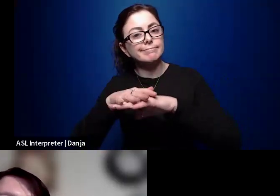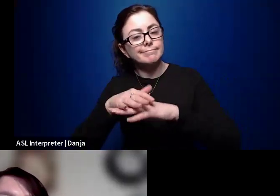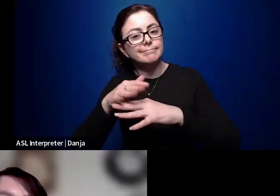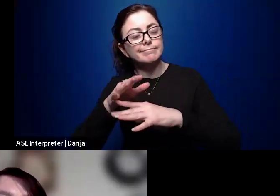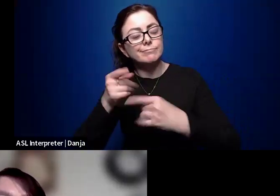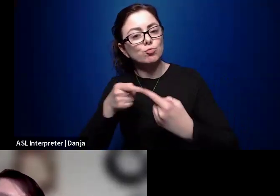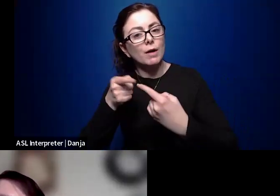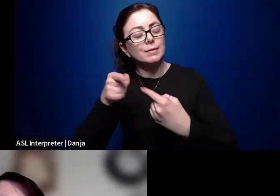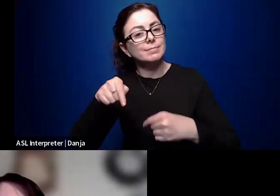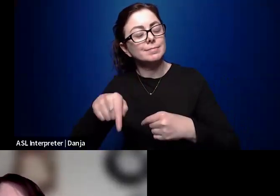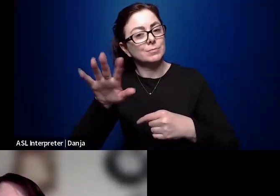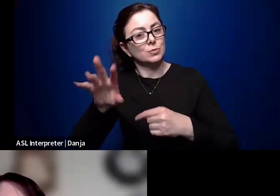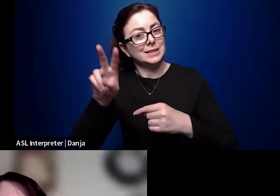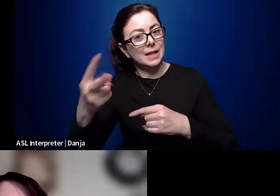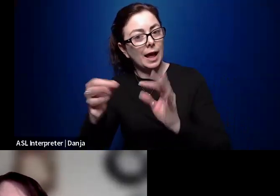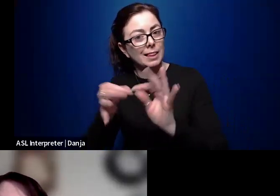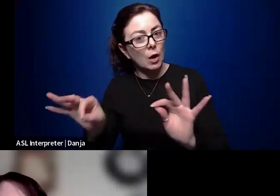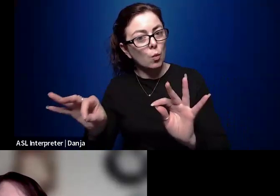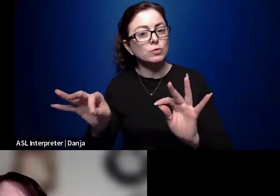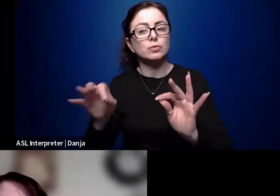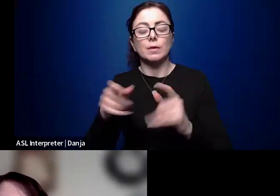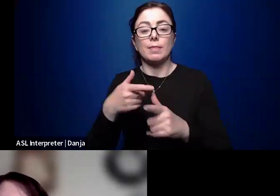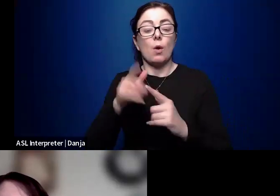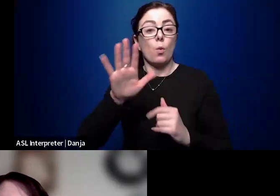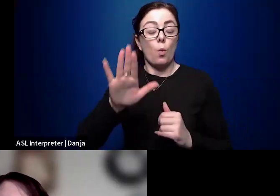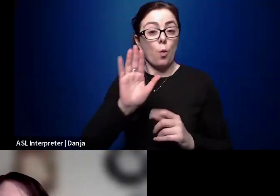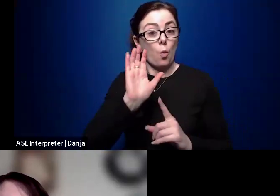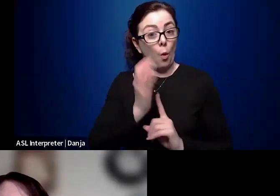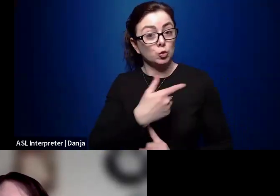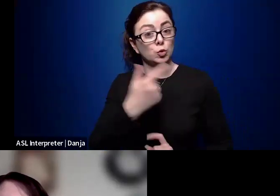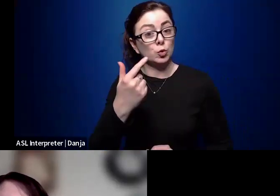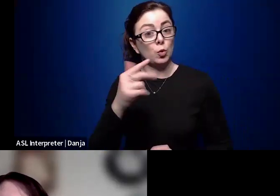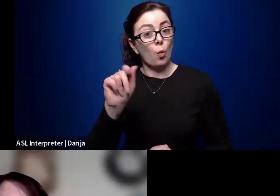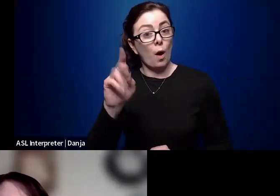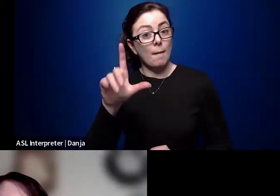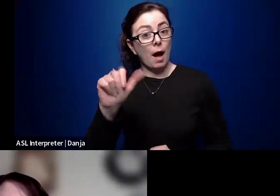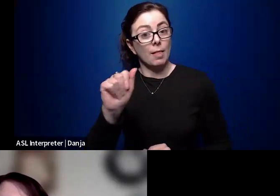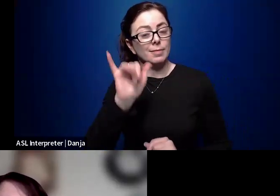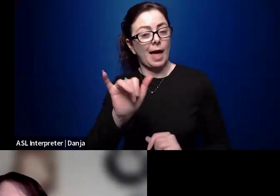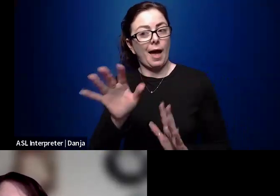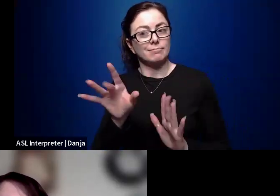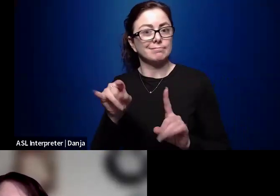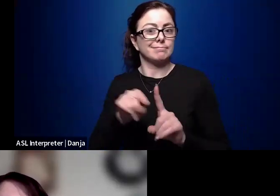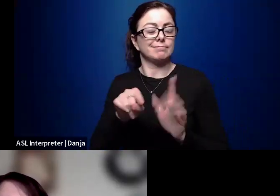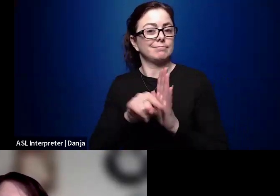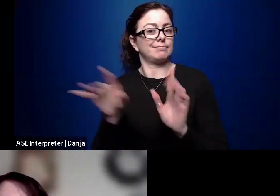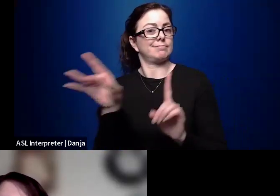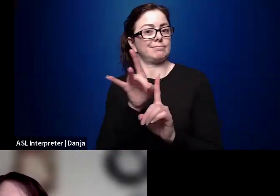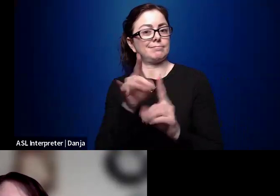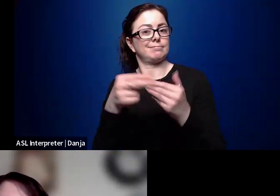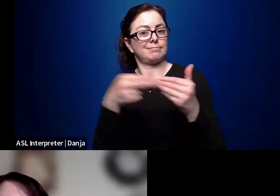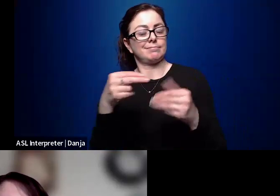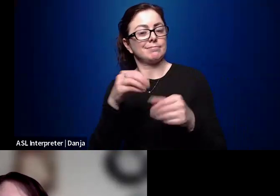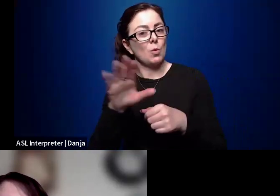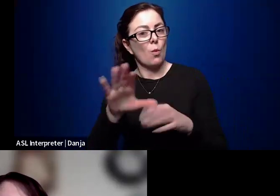the stigma that it carried in your own culture and just the loneliness that that brought. And but I love the